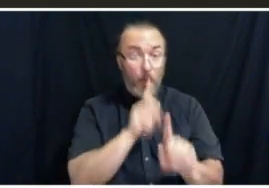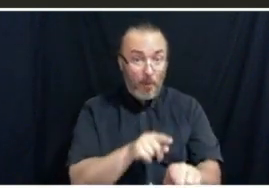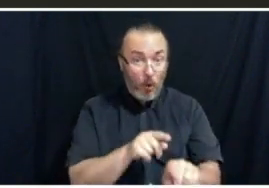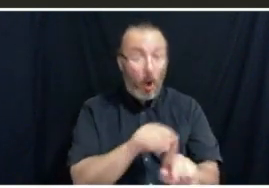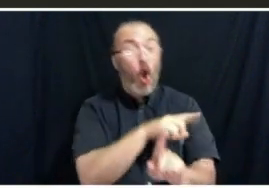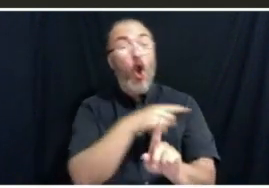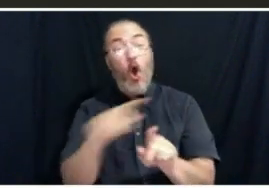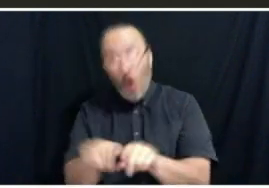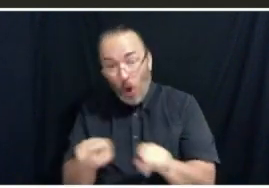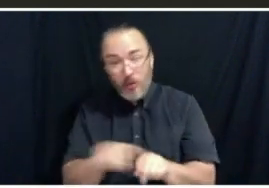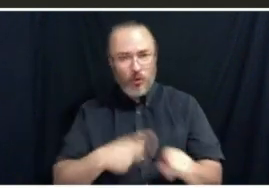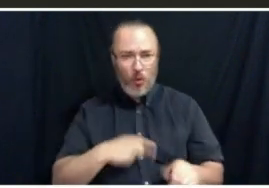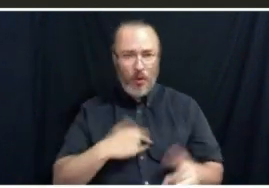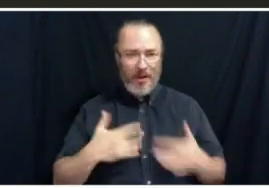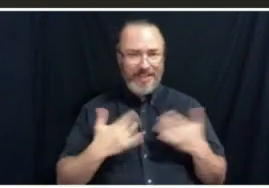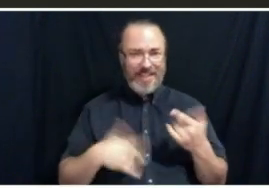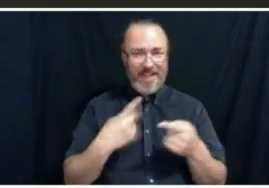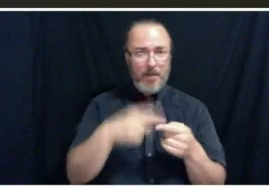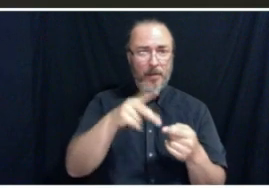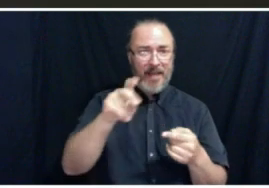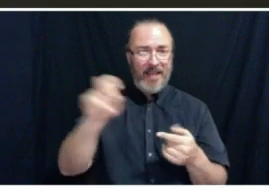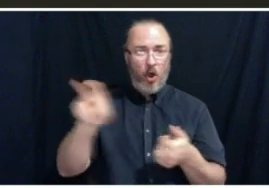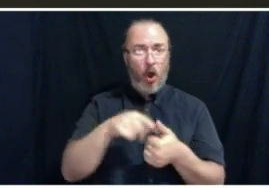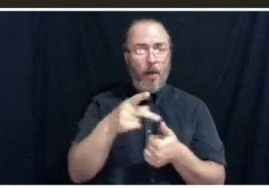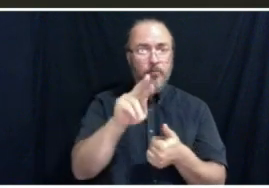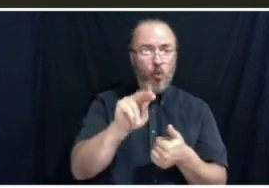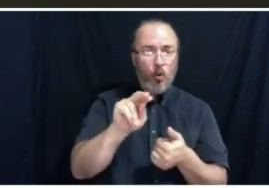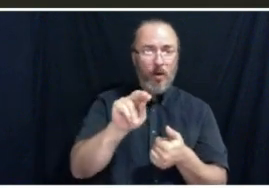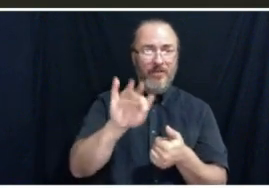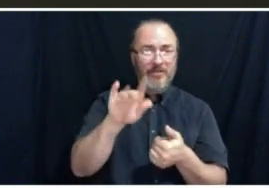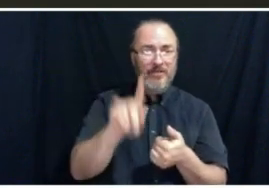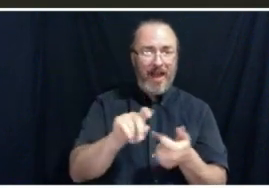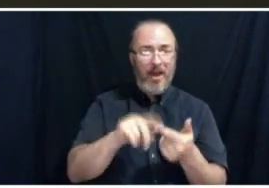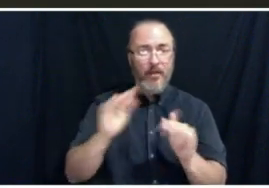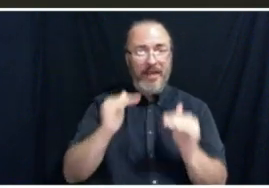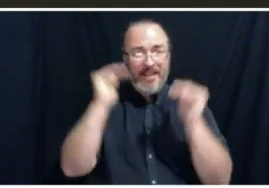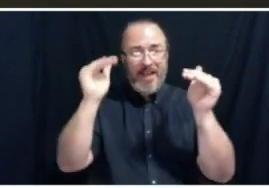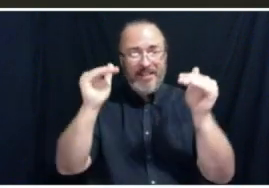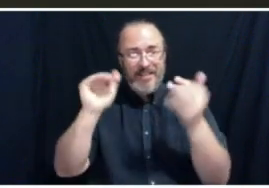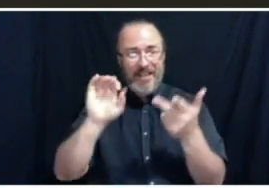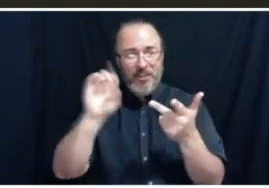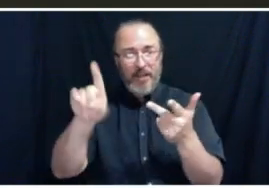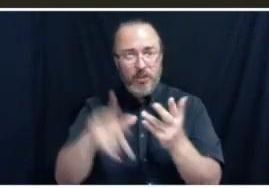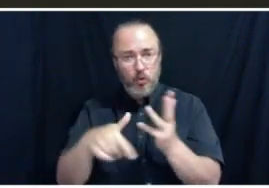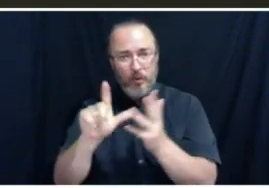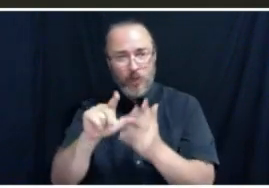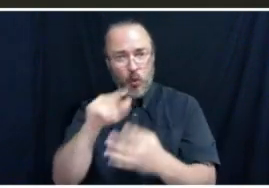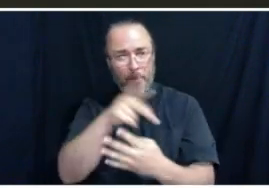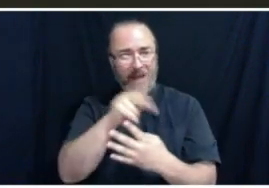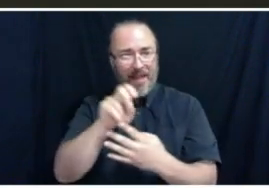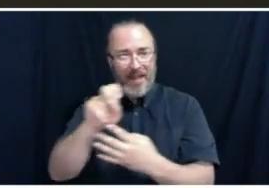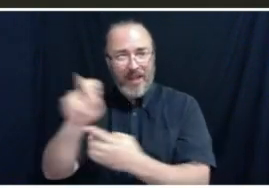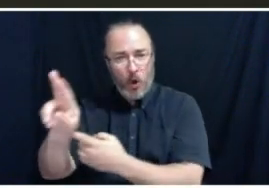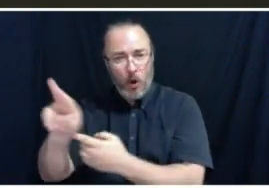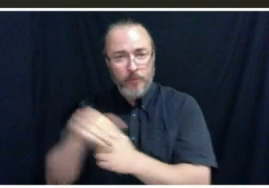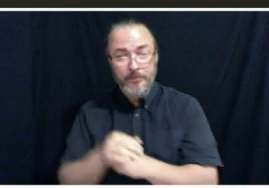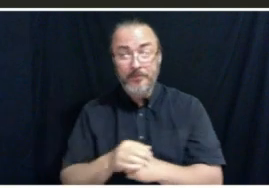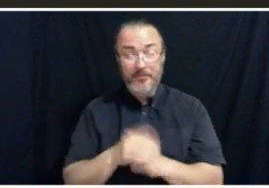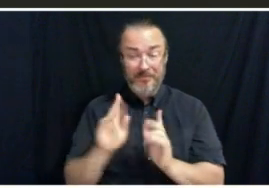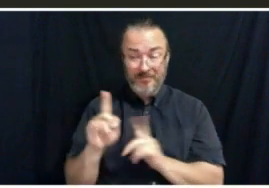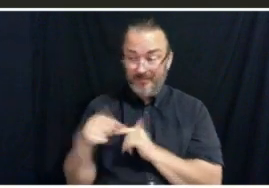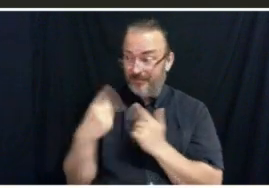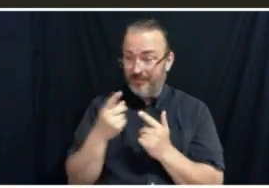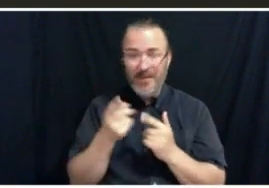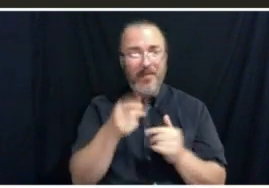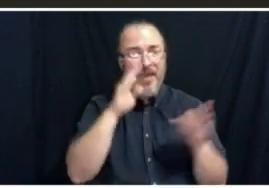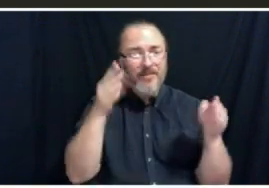website. PEER stands for Profiles Enhancing Education Reviews. Over the years, the report has focused on monitoring